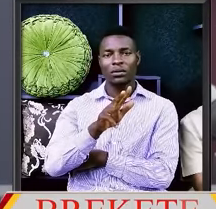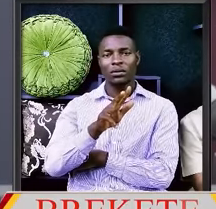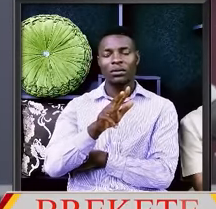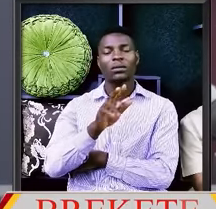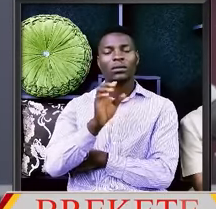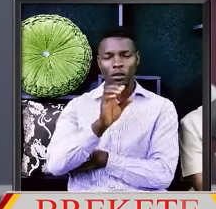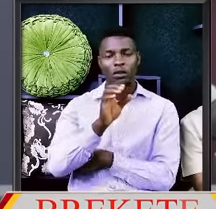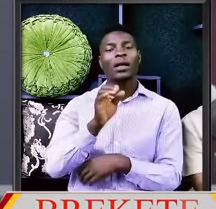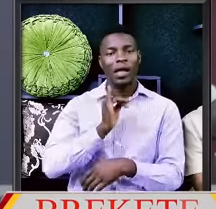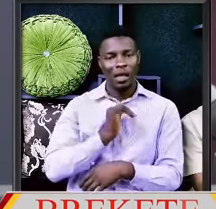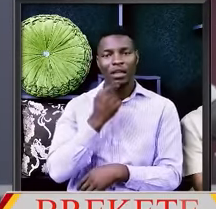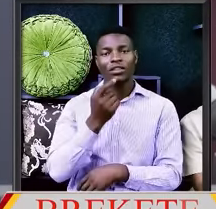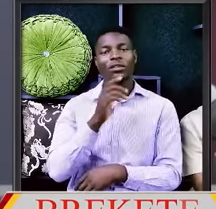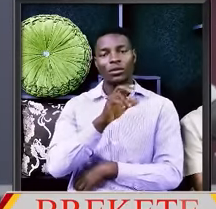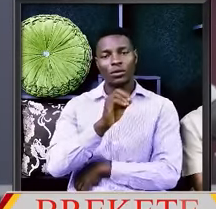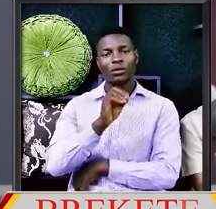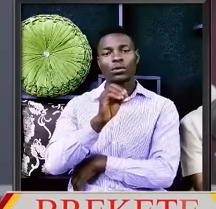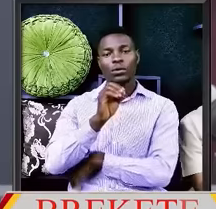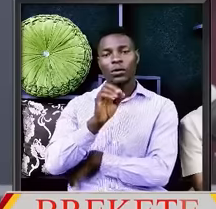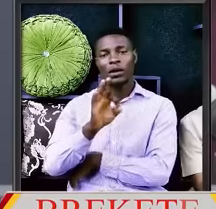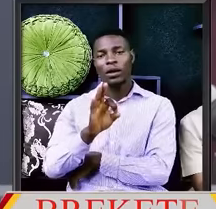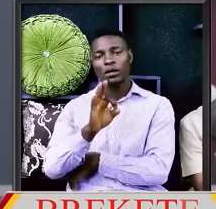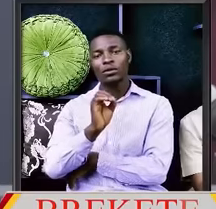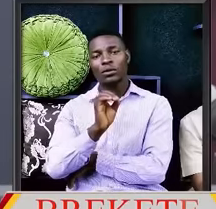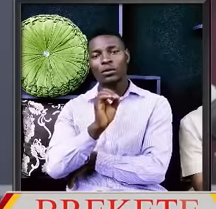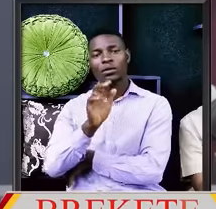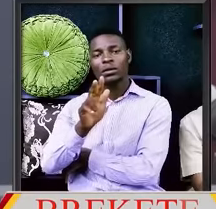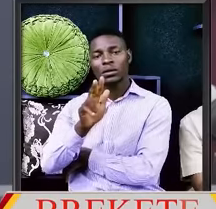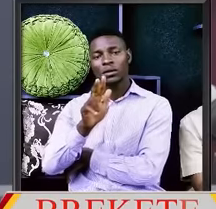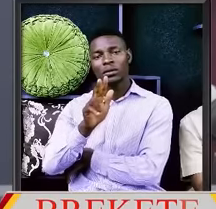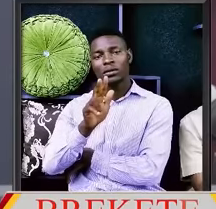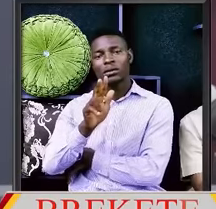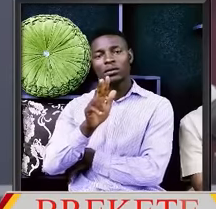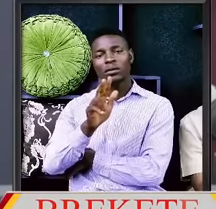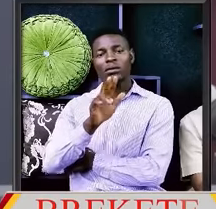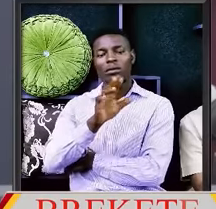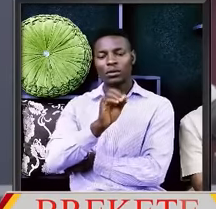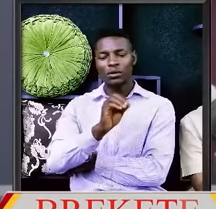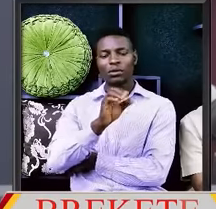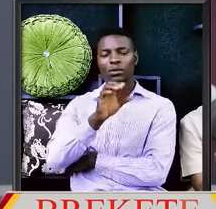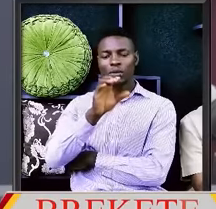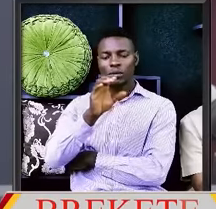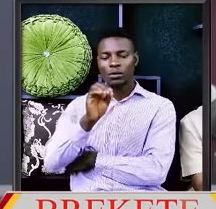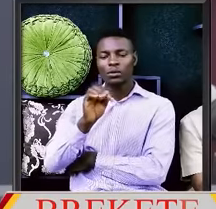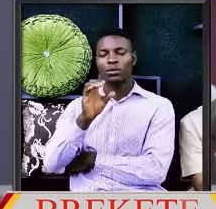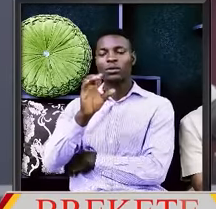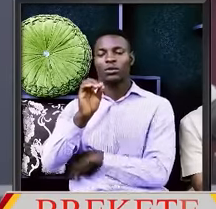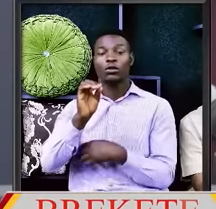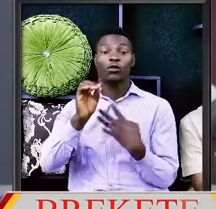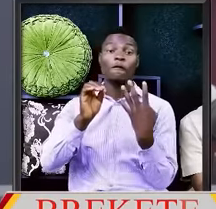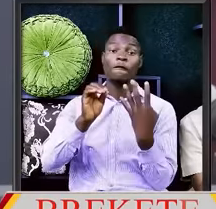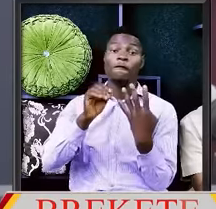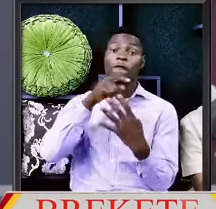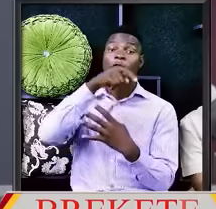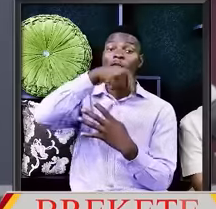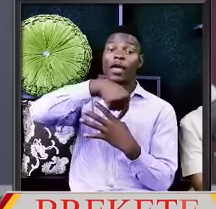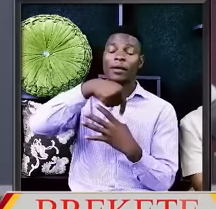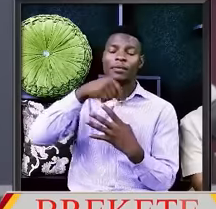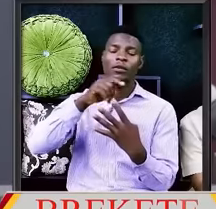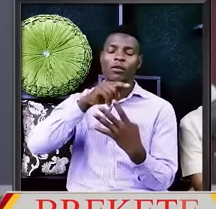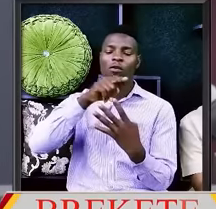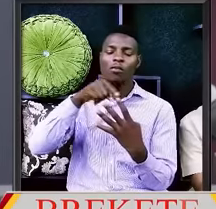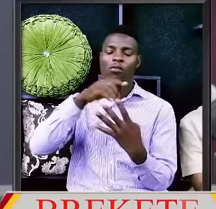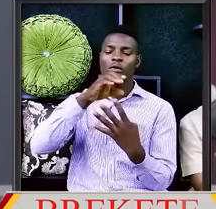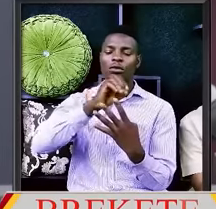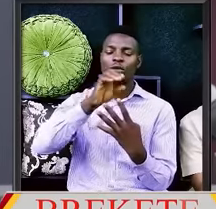090 3 8. I said 0903. Okay. Then 0 into 4 places. 000 0, 0, 0, 0.